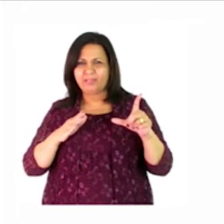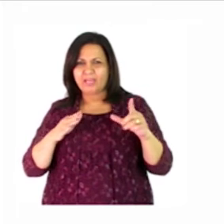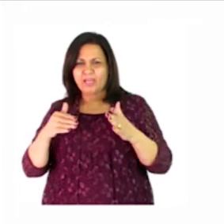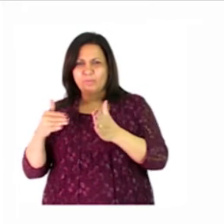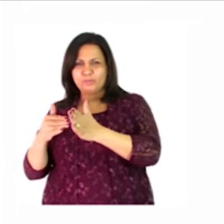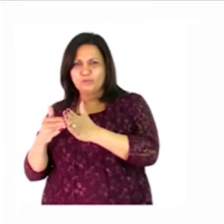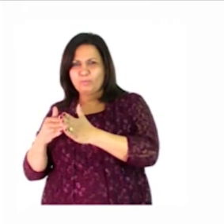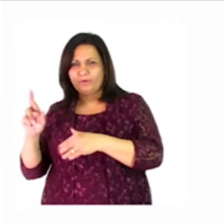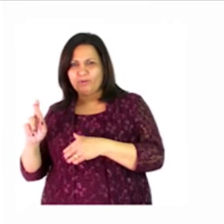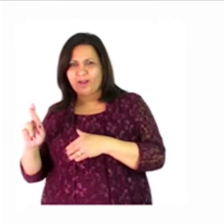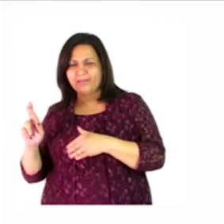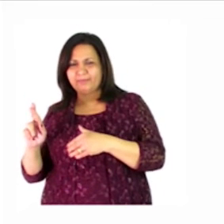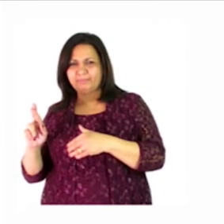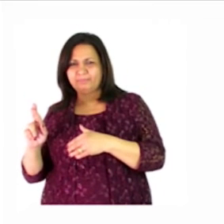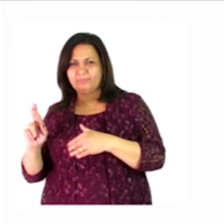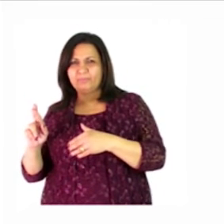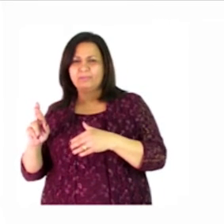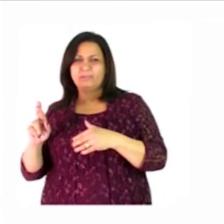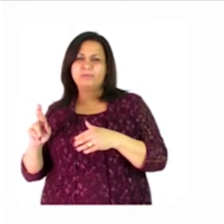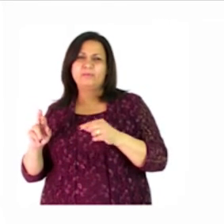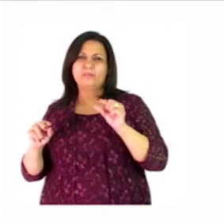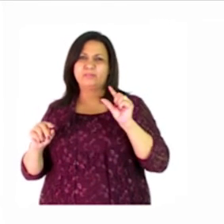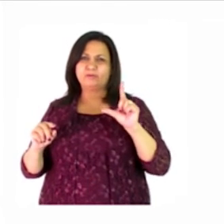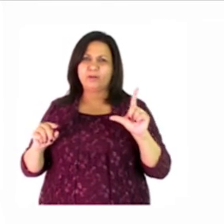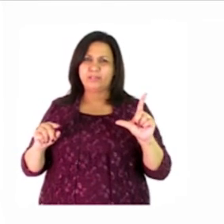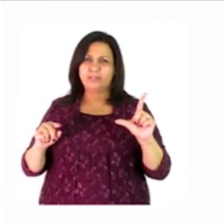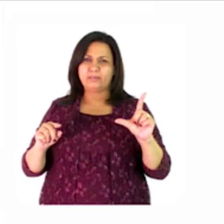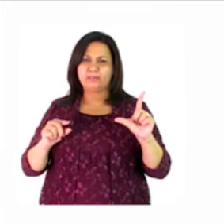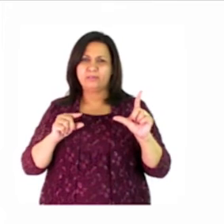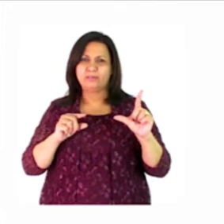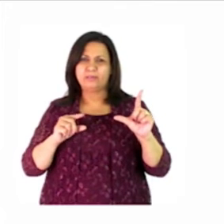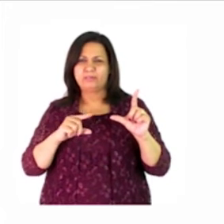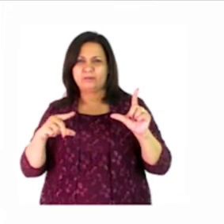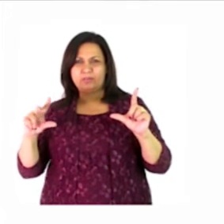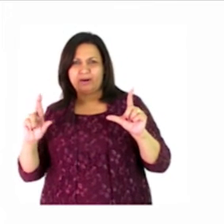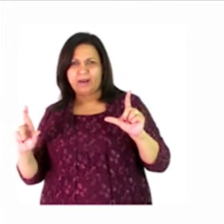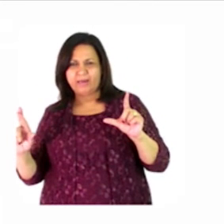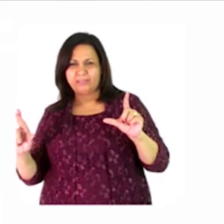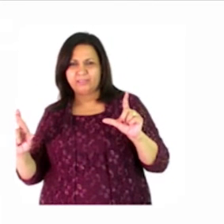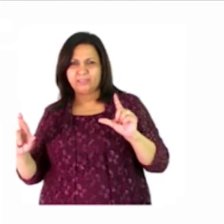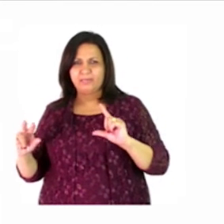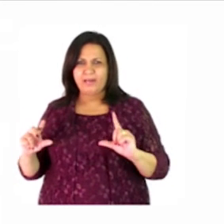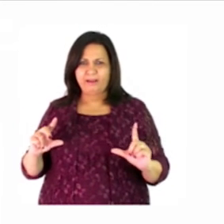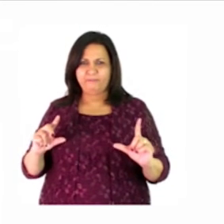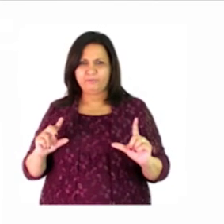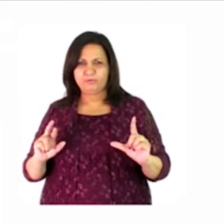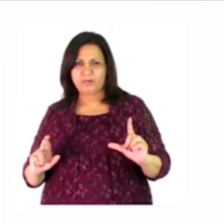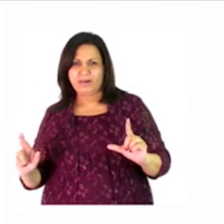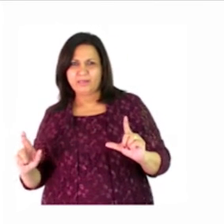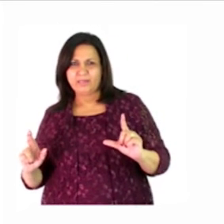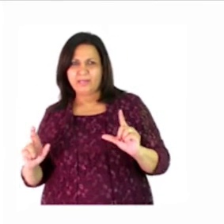to end. Now let's connect the dots until we get to the bottom of